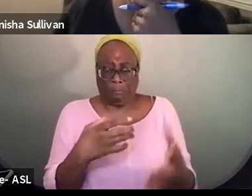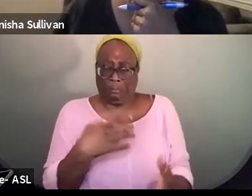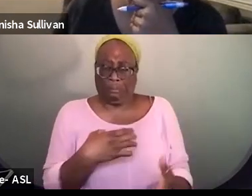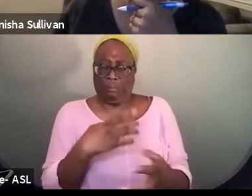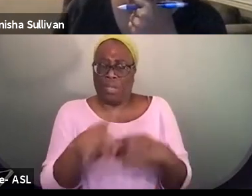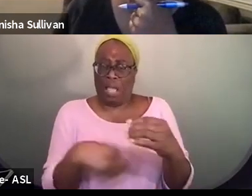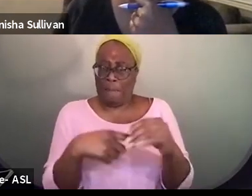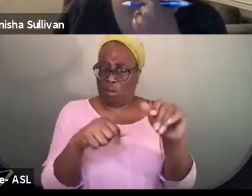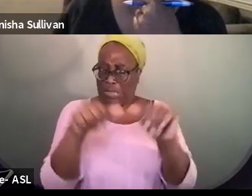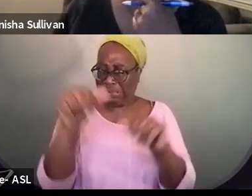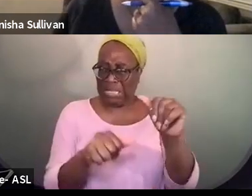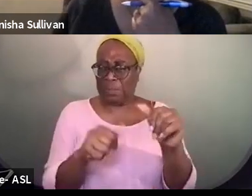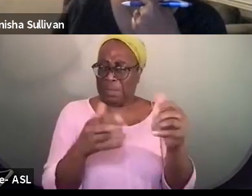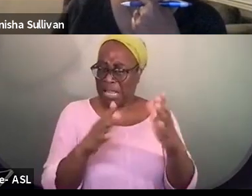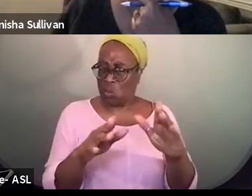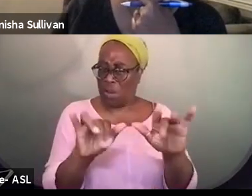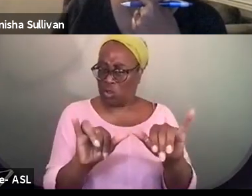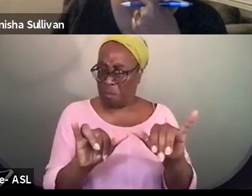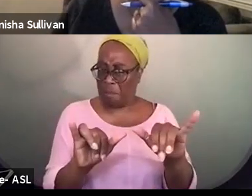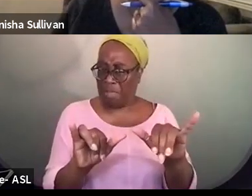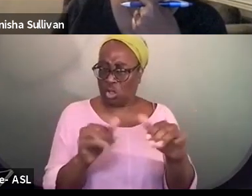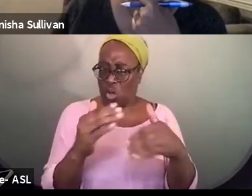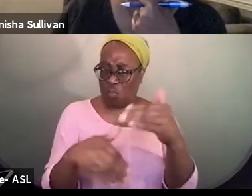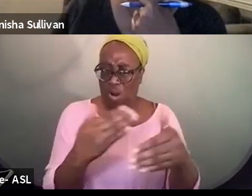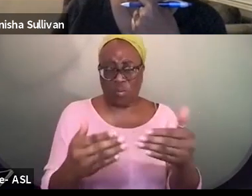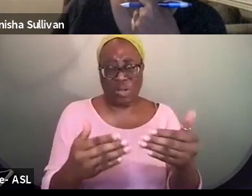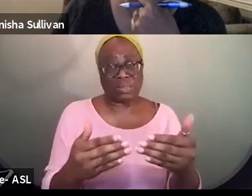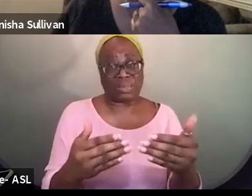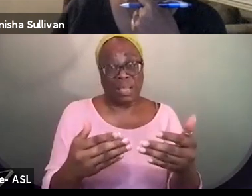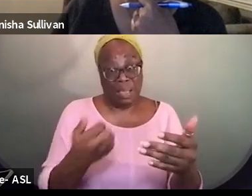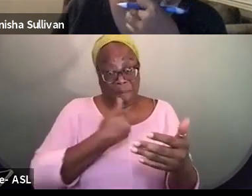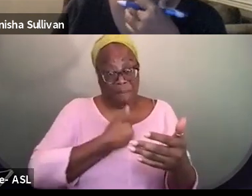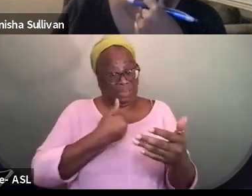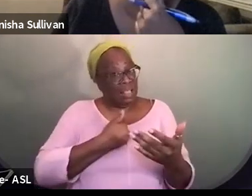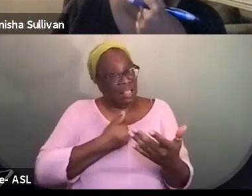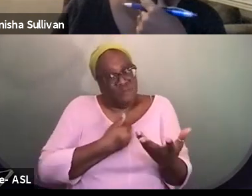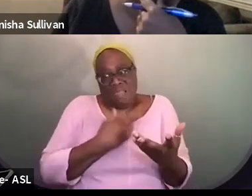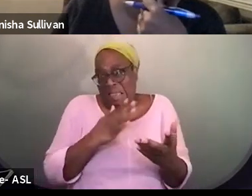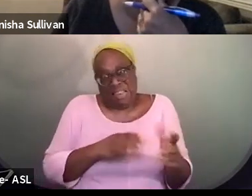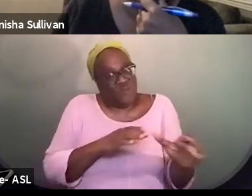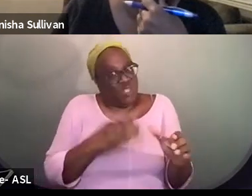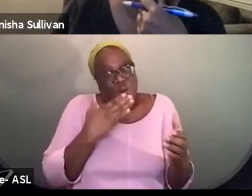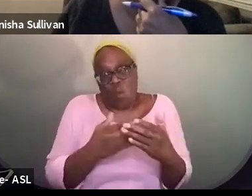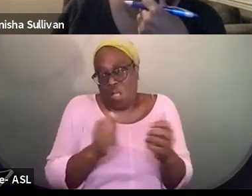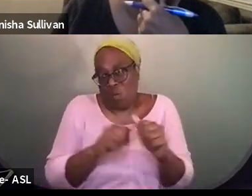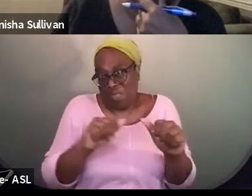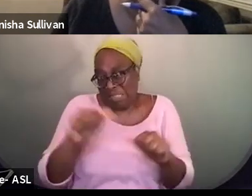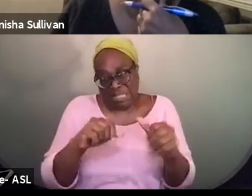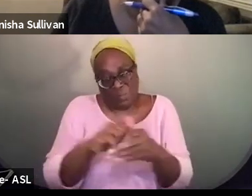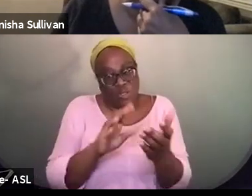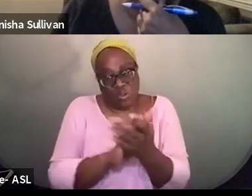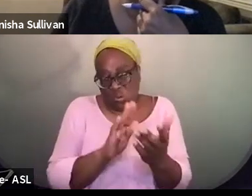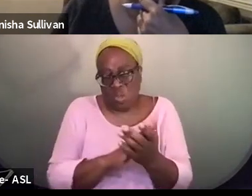because my personal experience as someone who was a good test taker in school, but who also knew people who, you know, we all know like there's